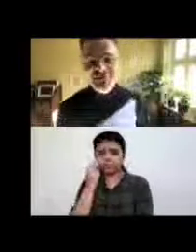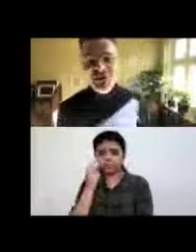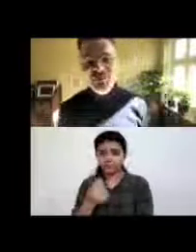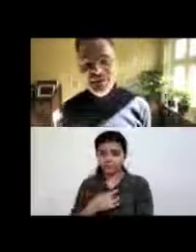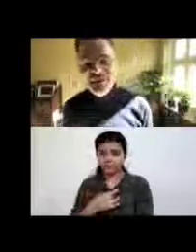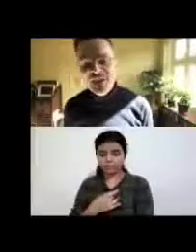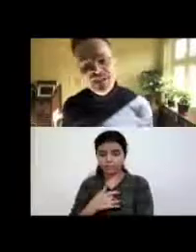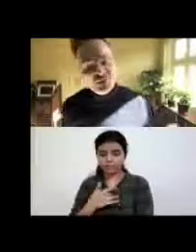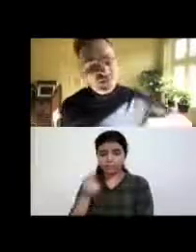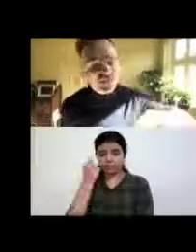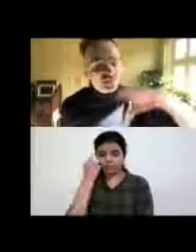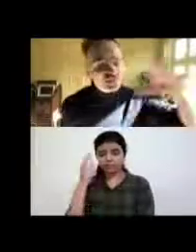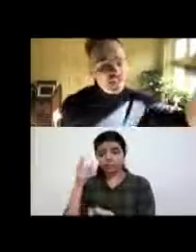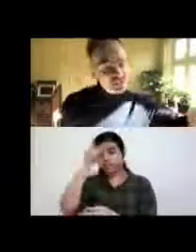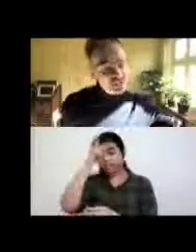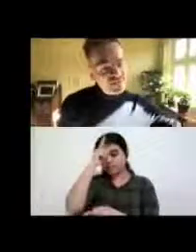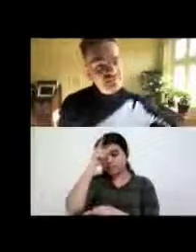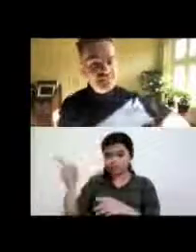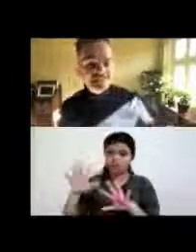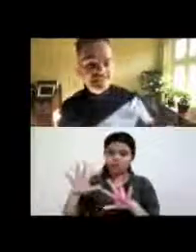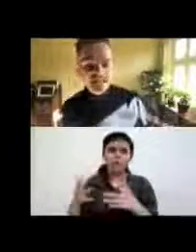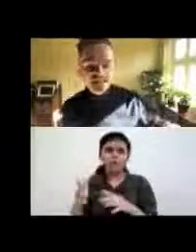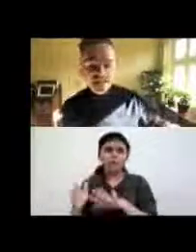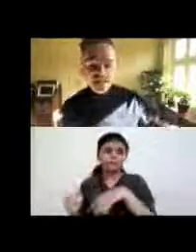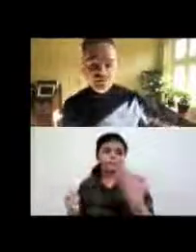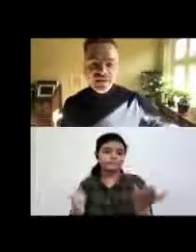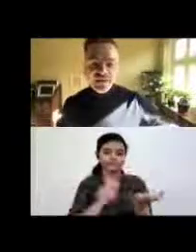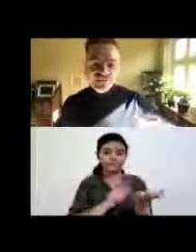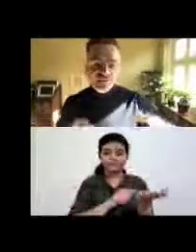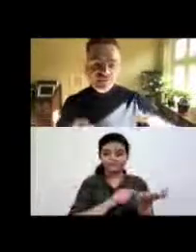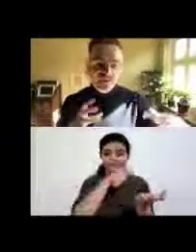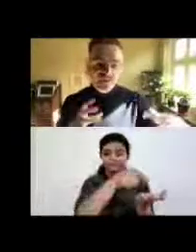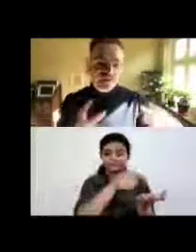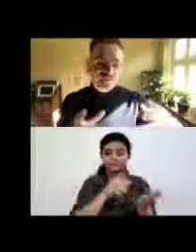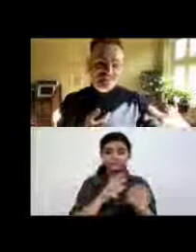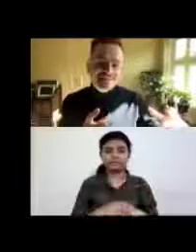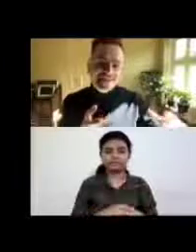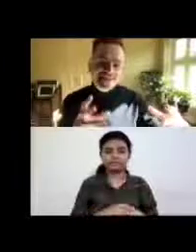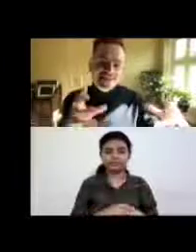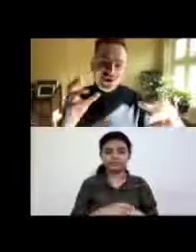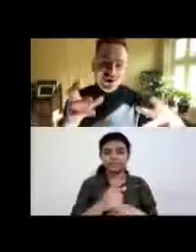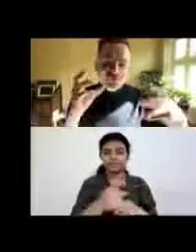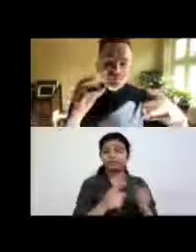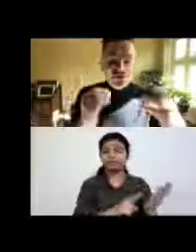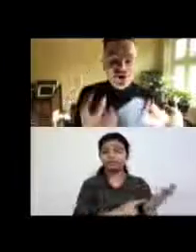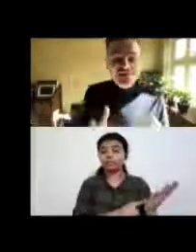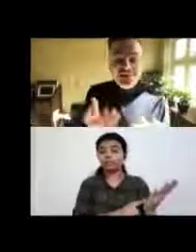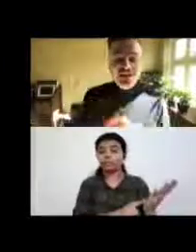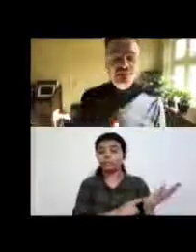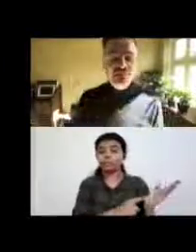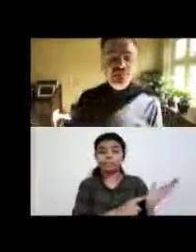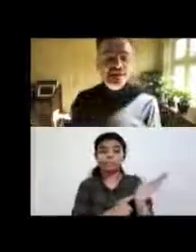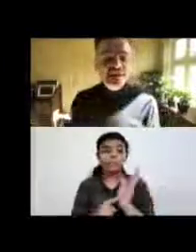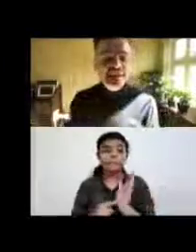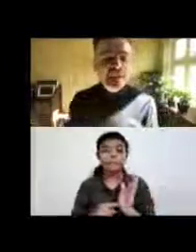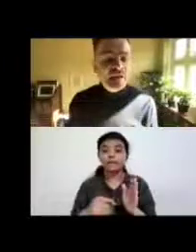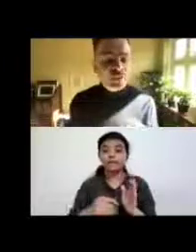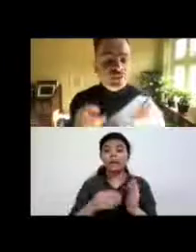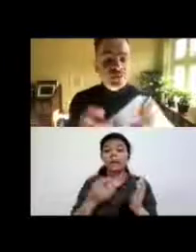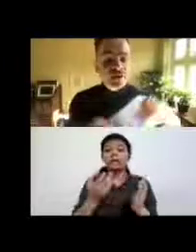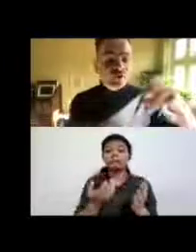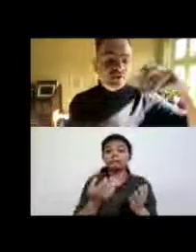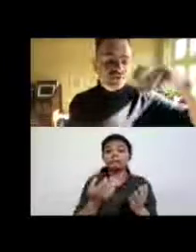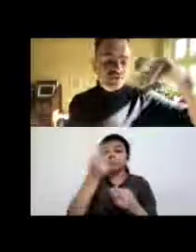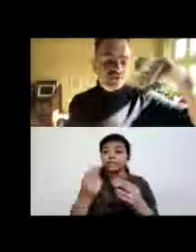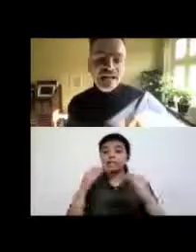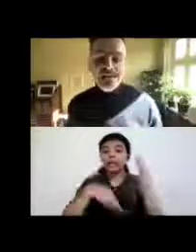sometimes in Germany. And on the other hand, on the left-hand side, you have the representation of the content of the painting with